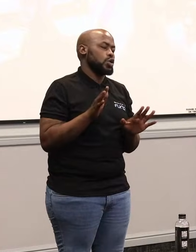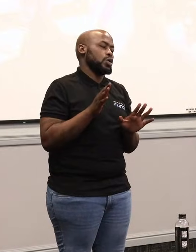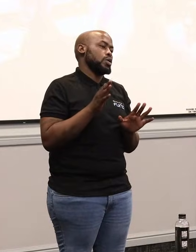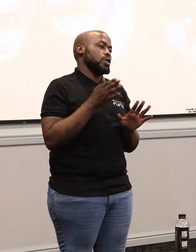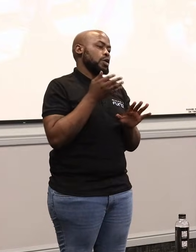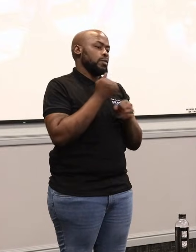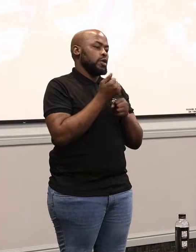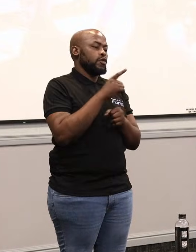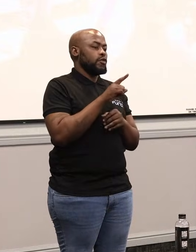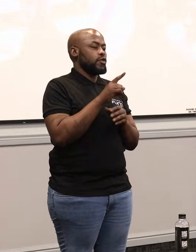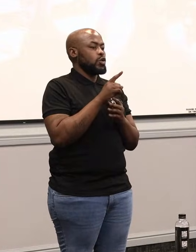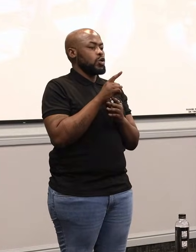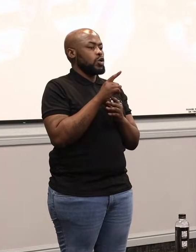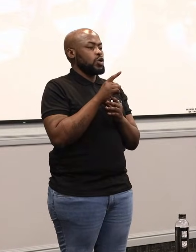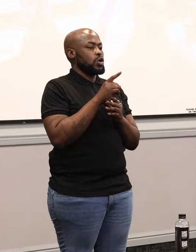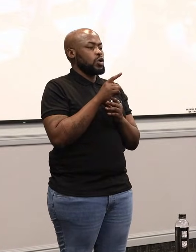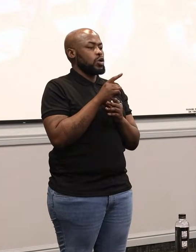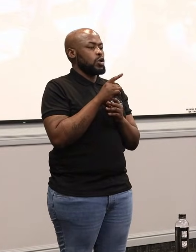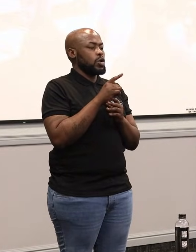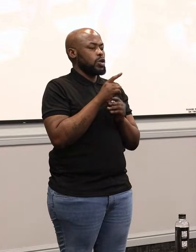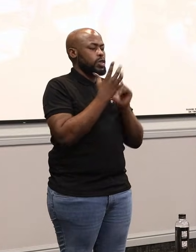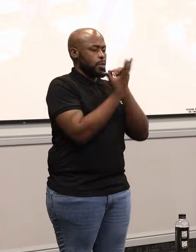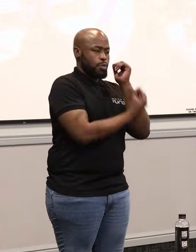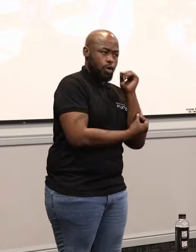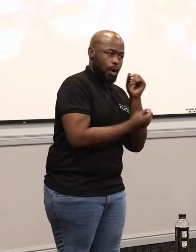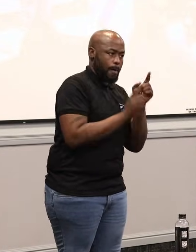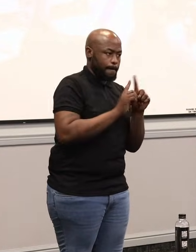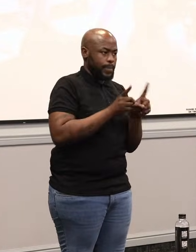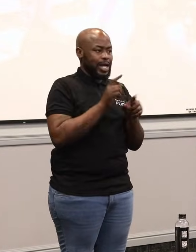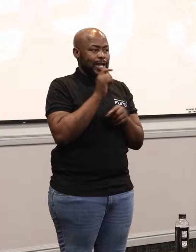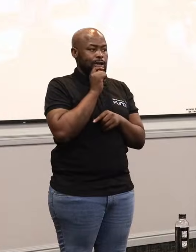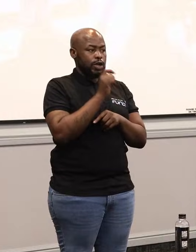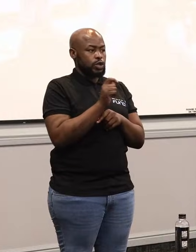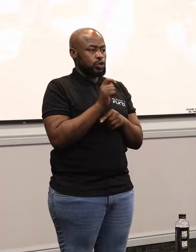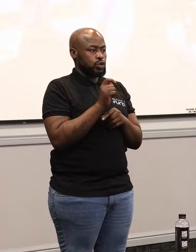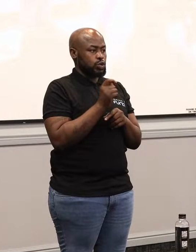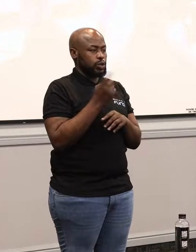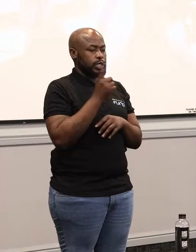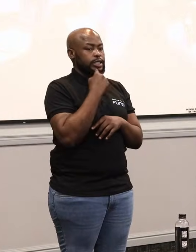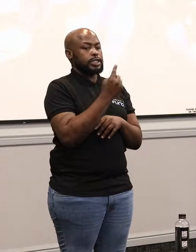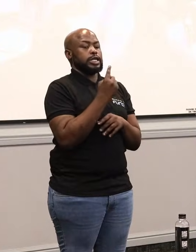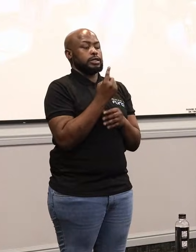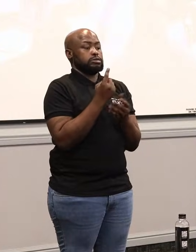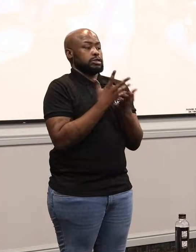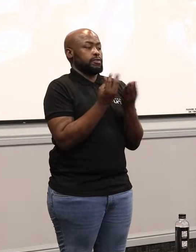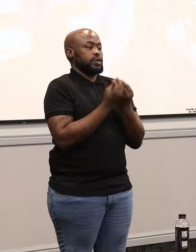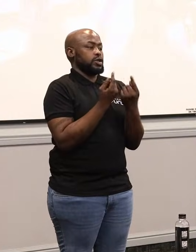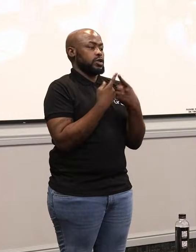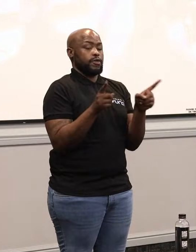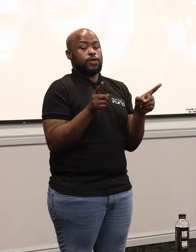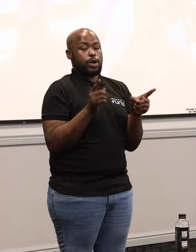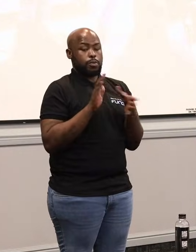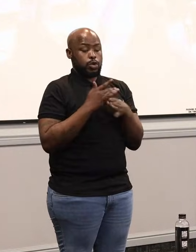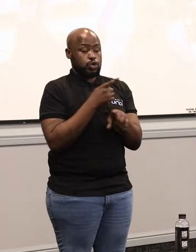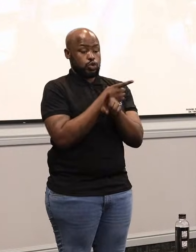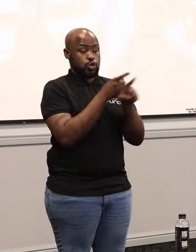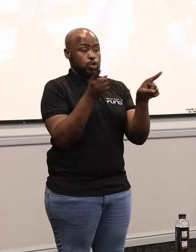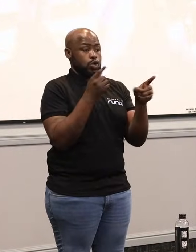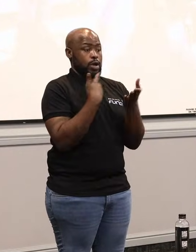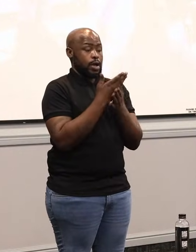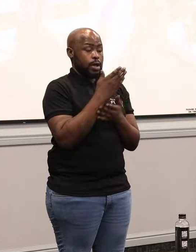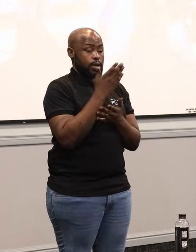be against the pro-poor, but reality on the ground suggests otherwise. Because those that can afford